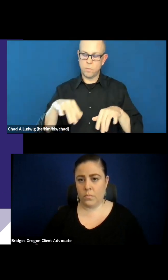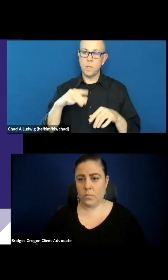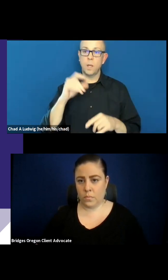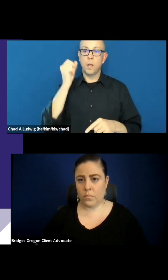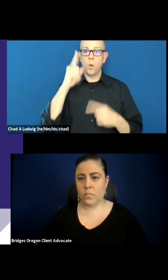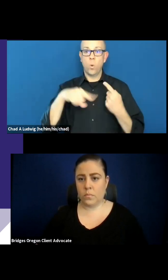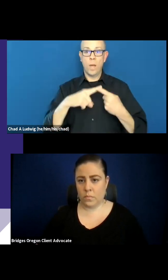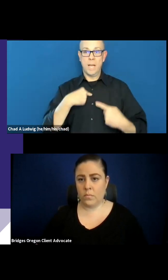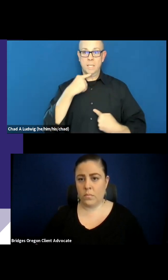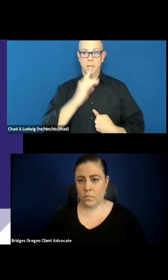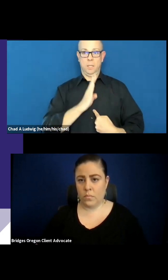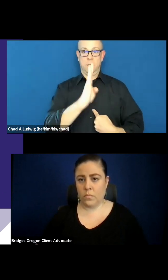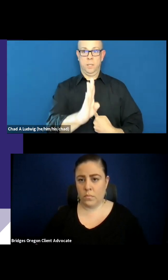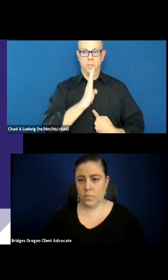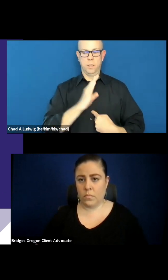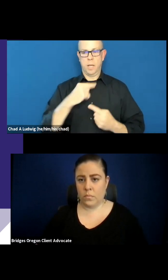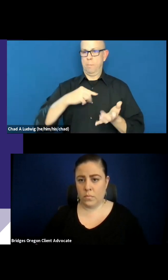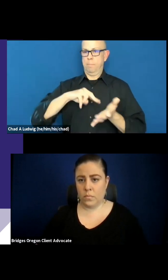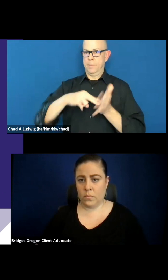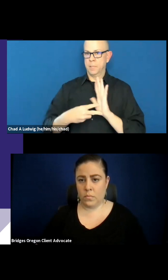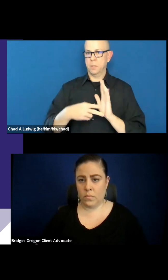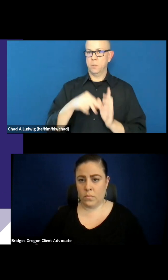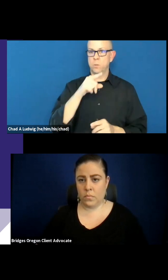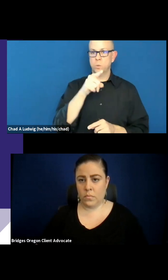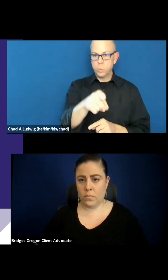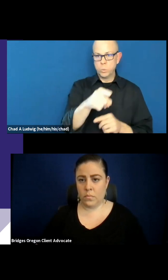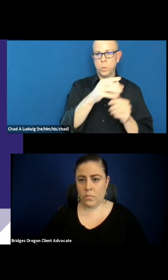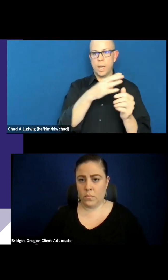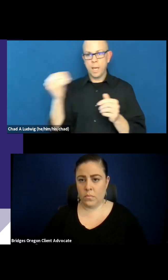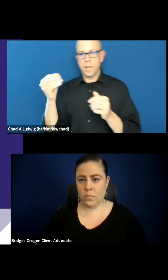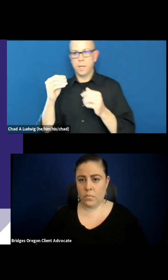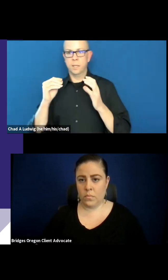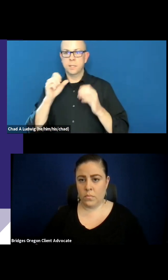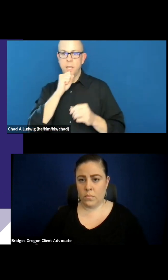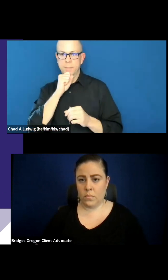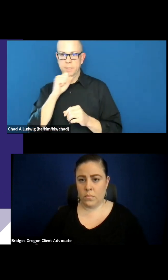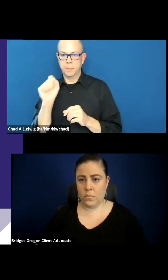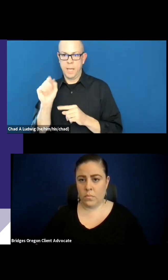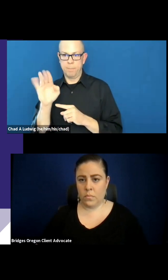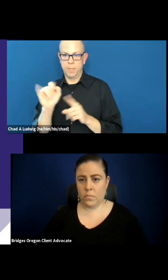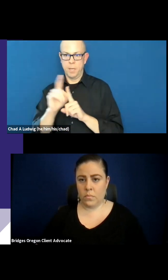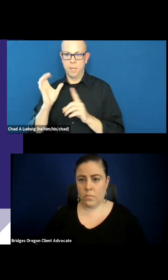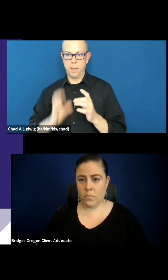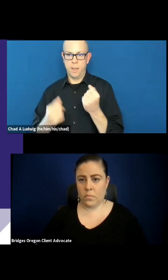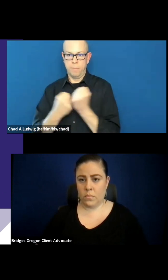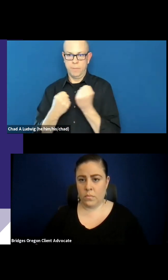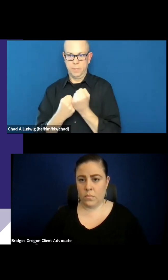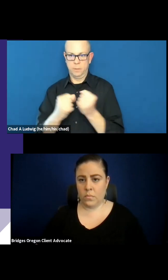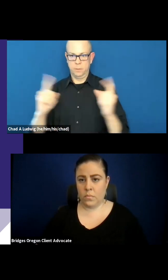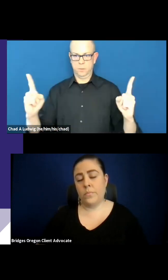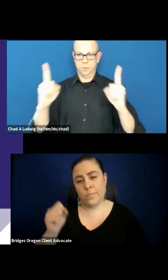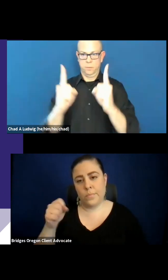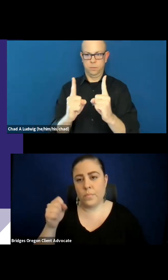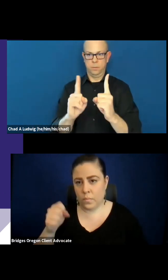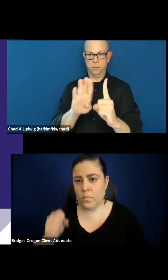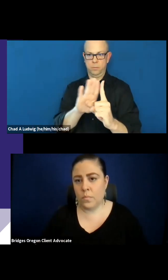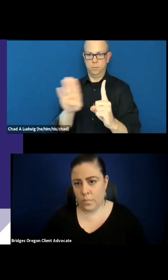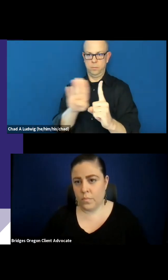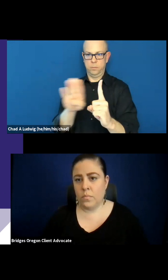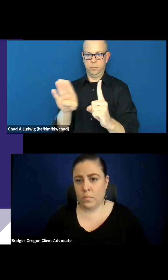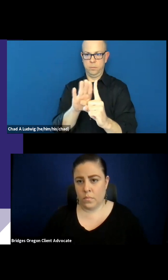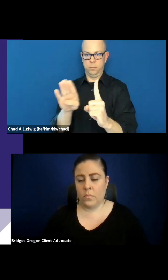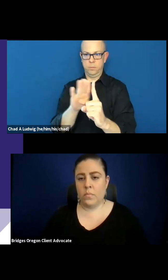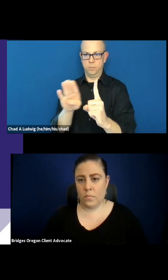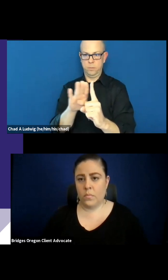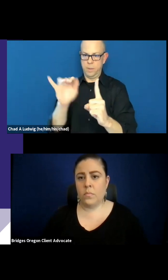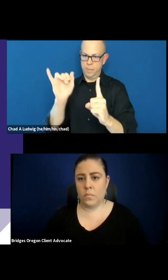those friends and family members at all. What is said here will stay between yourself and Sammy as the client advocate,